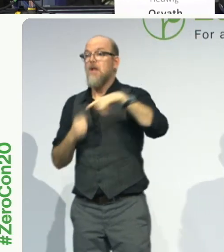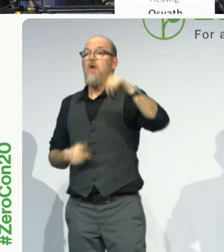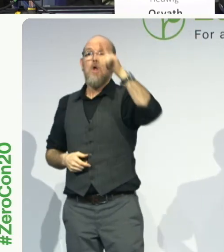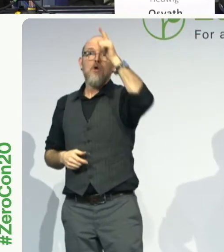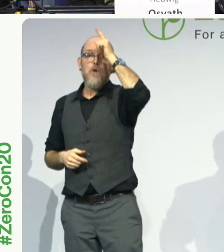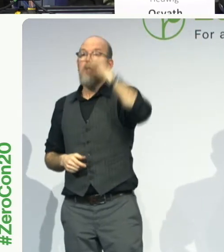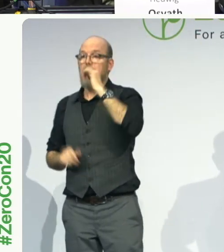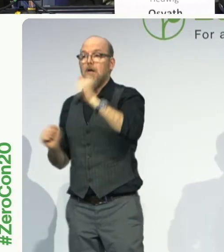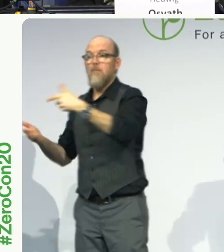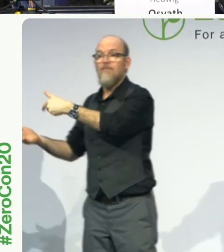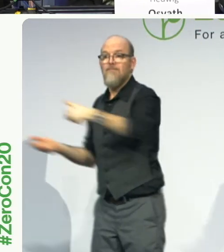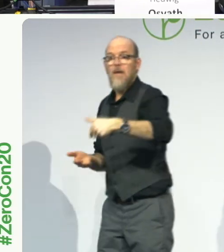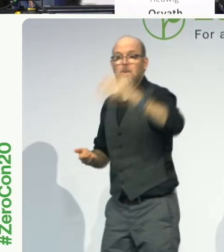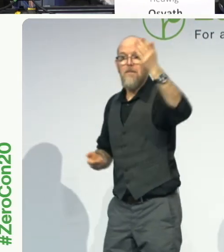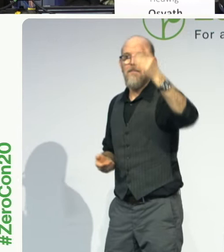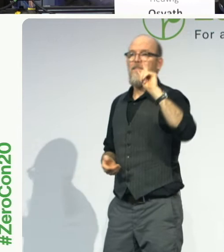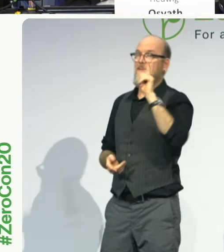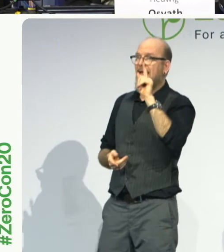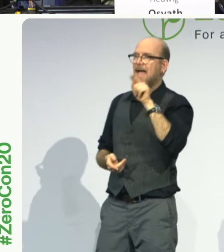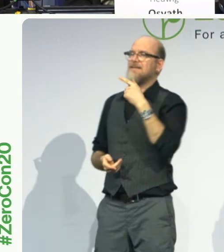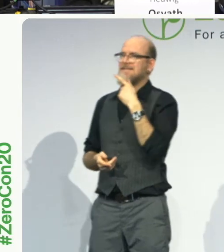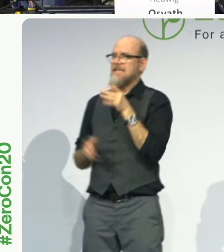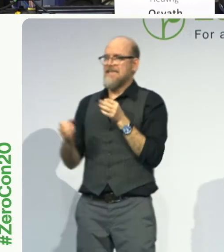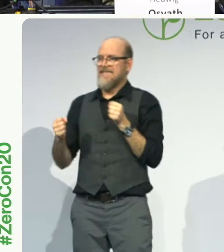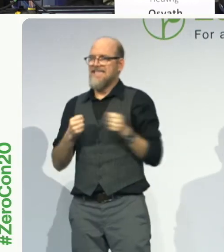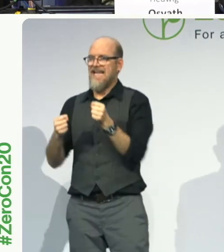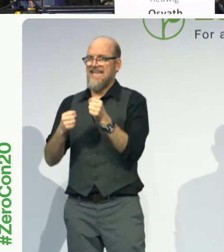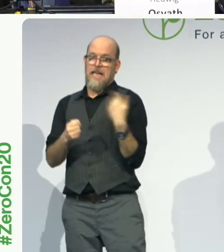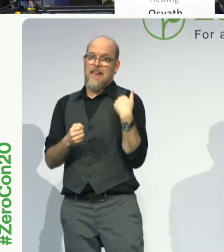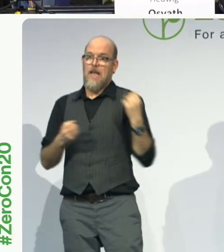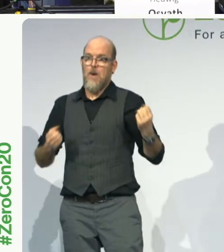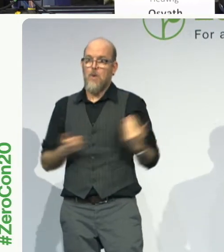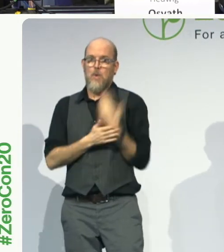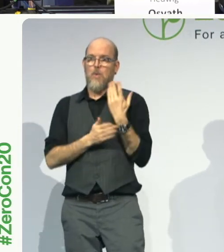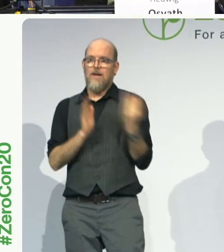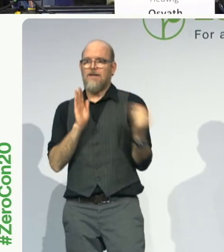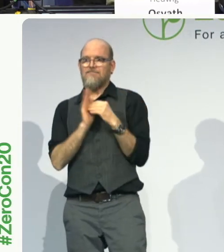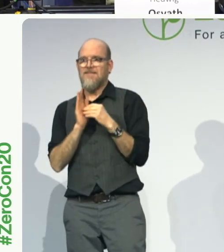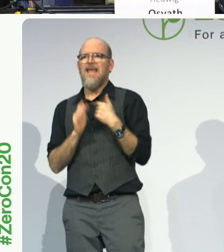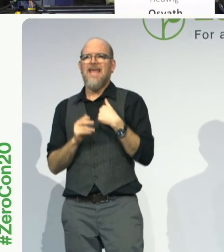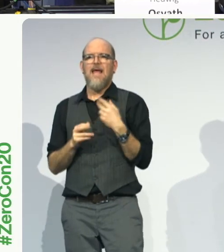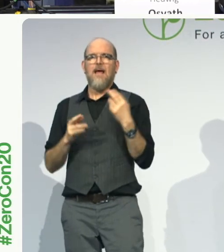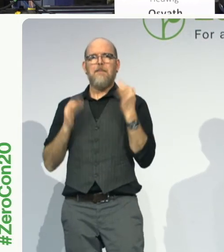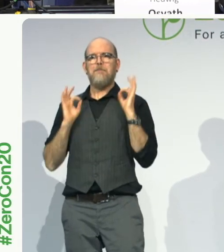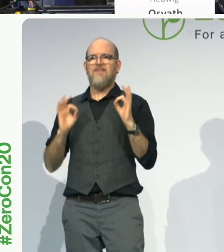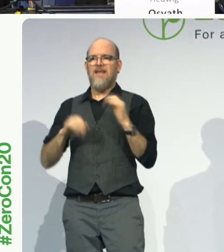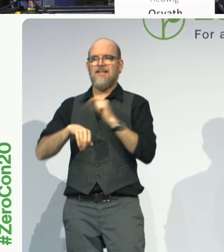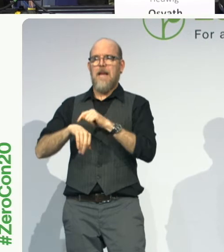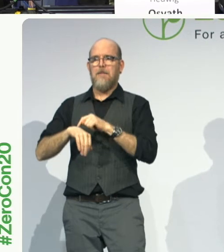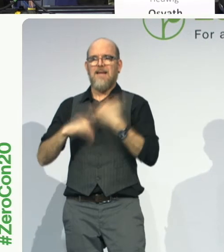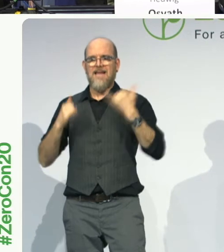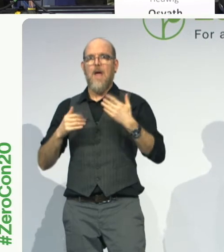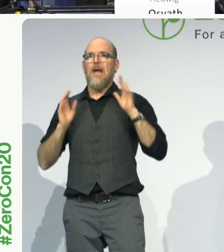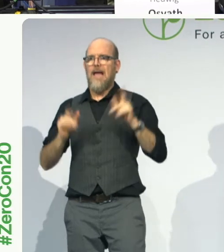strategy was just launched, so it is really a good momentum to push for such a project. Nevertheless, there